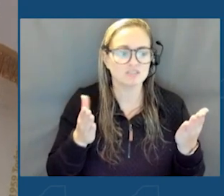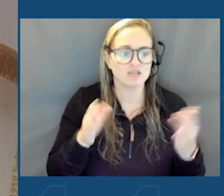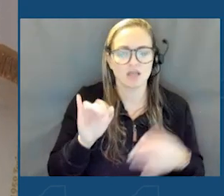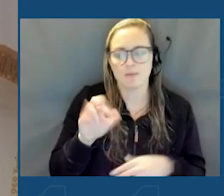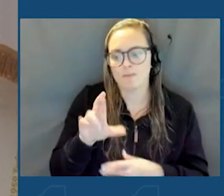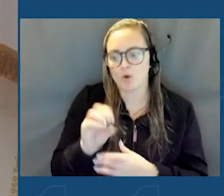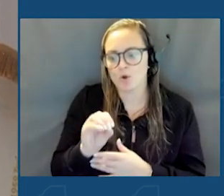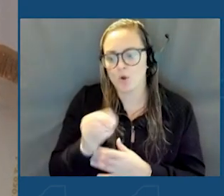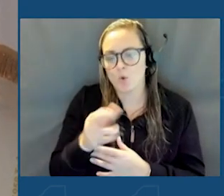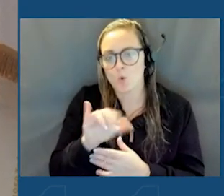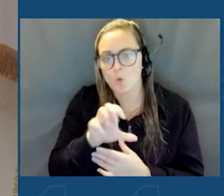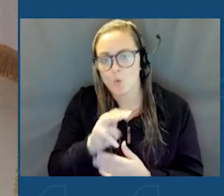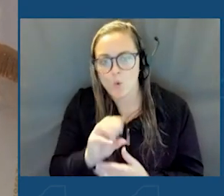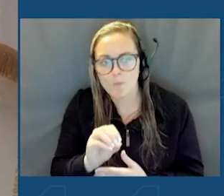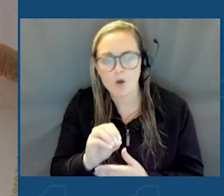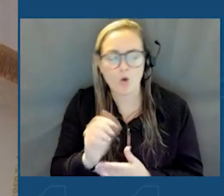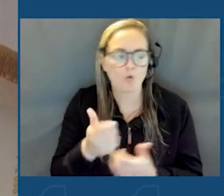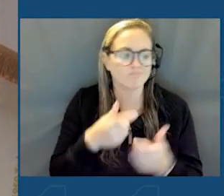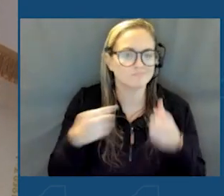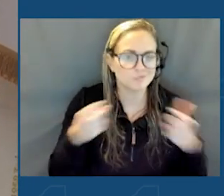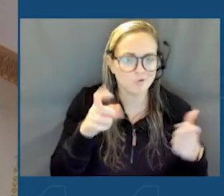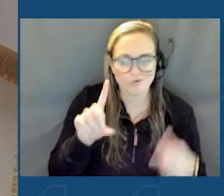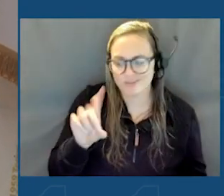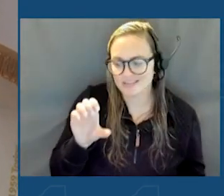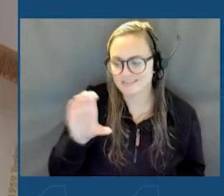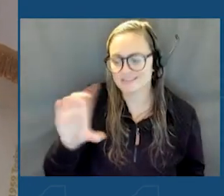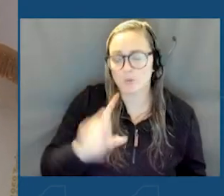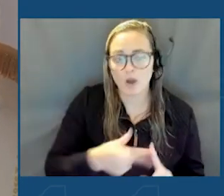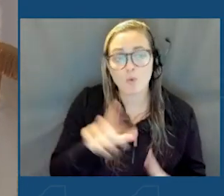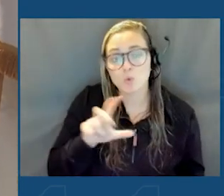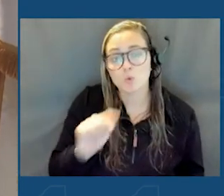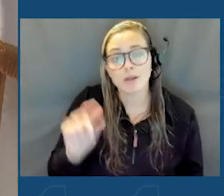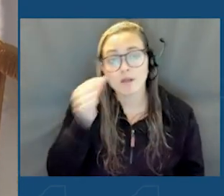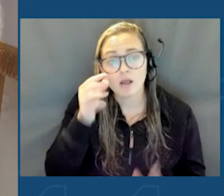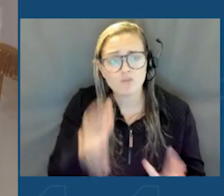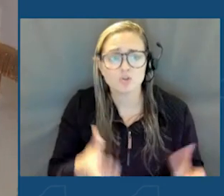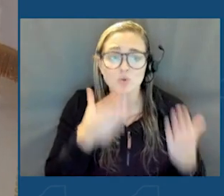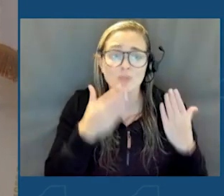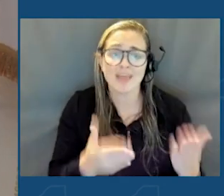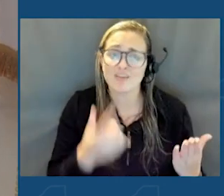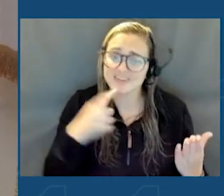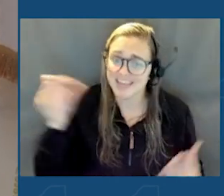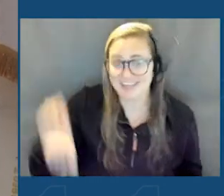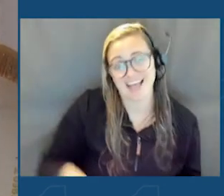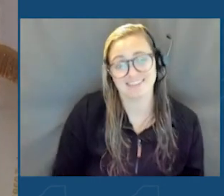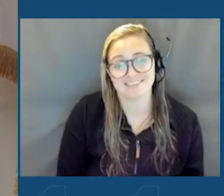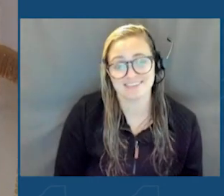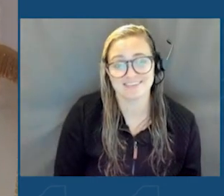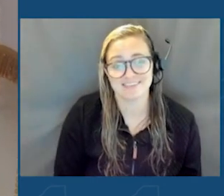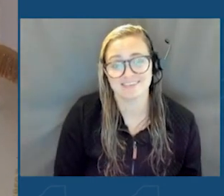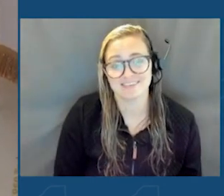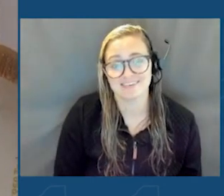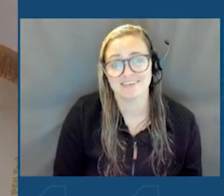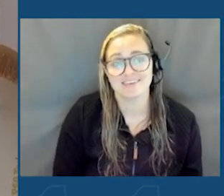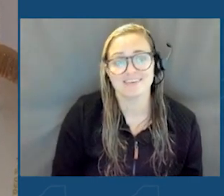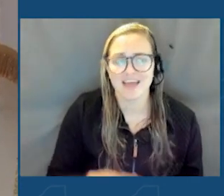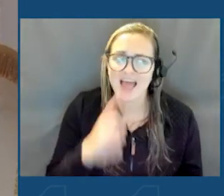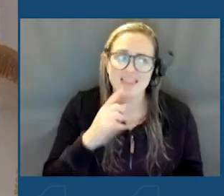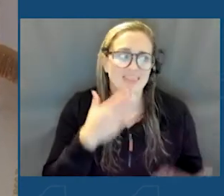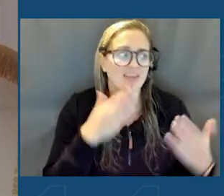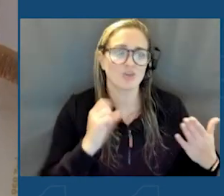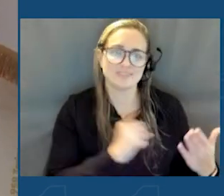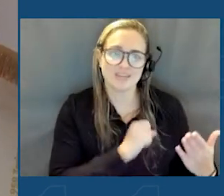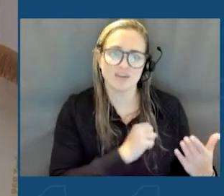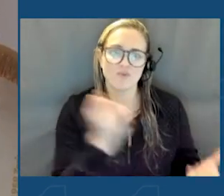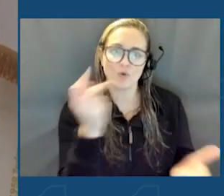as head of DEC when I was lieutenant governor. I just want to thank you for saying yes. I thank the Senate for approving your nomination to be the chair,